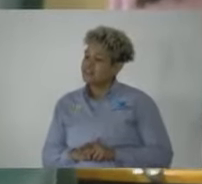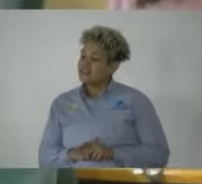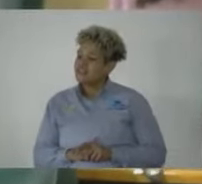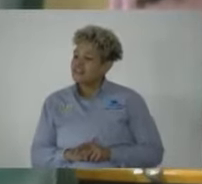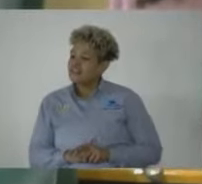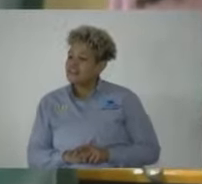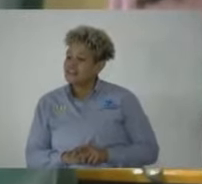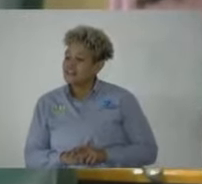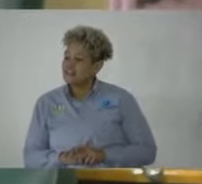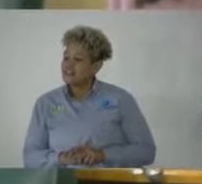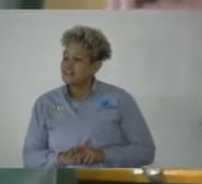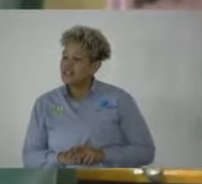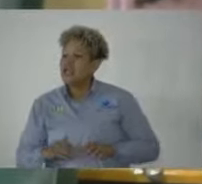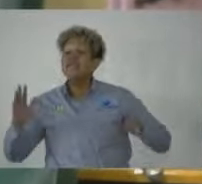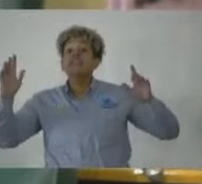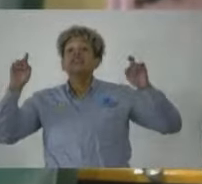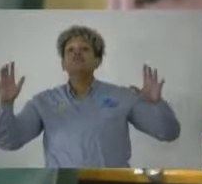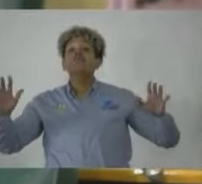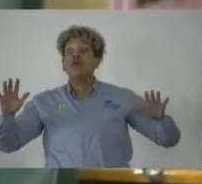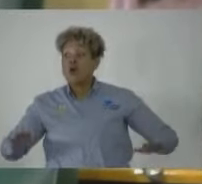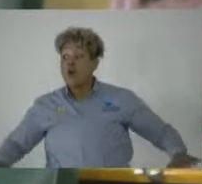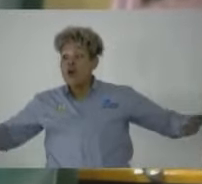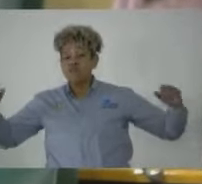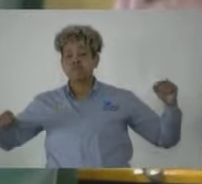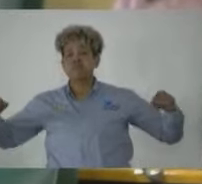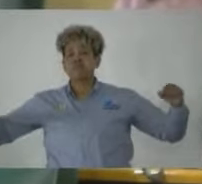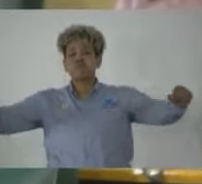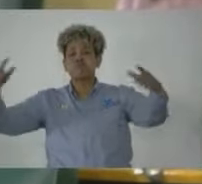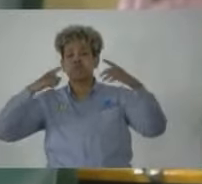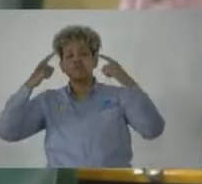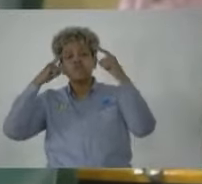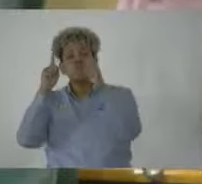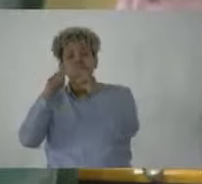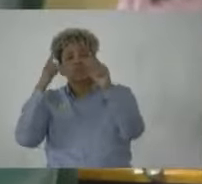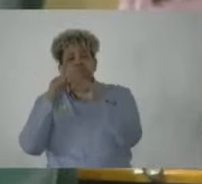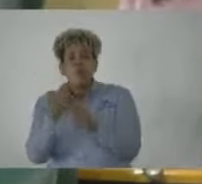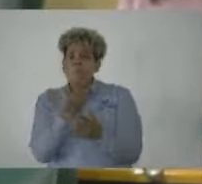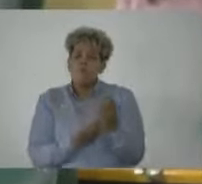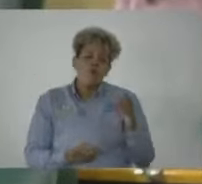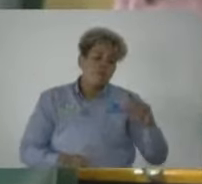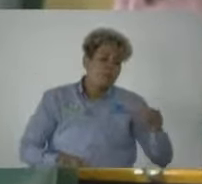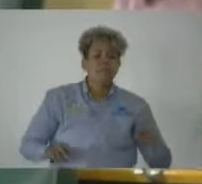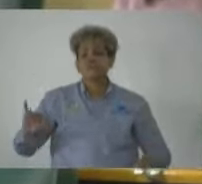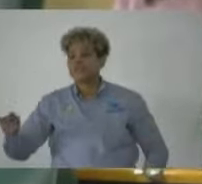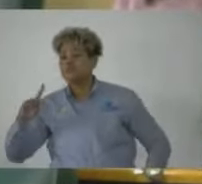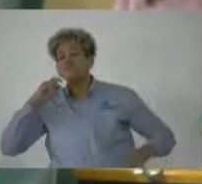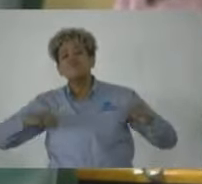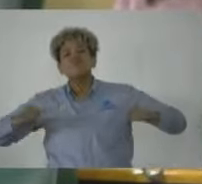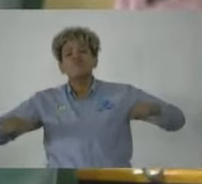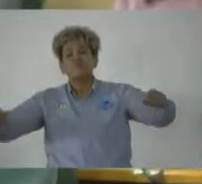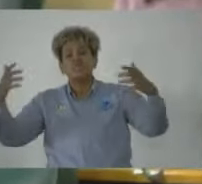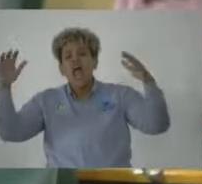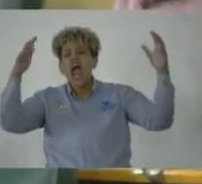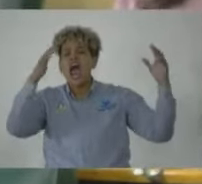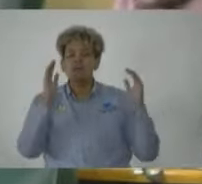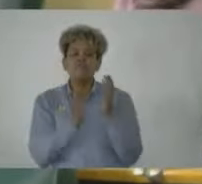The Speaker was then unanimously elected by both sides of the House with cheers and